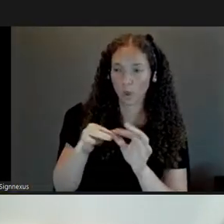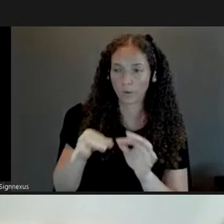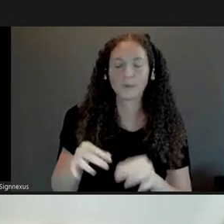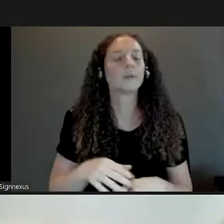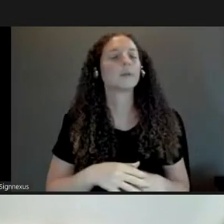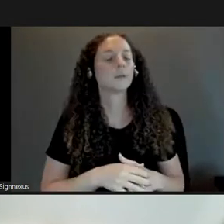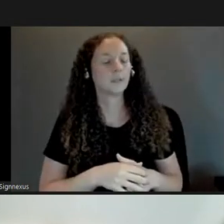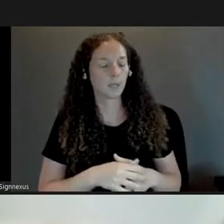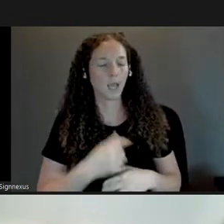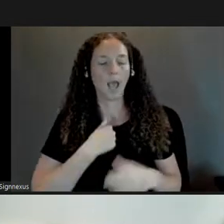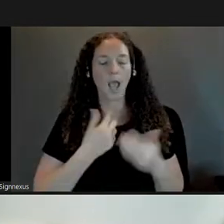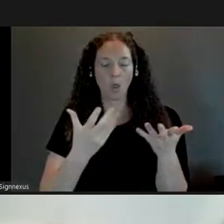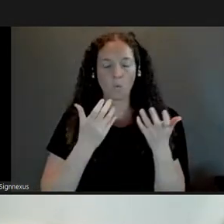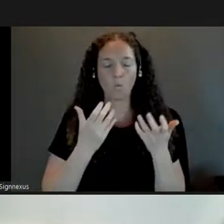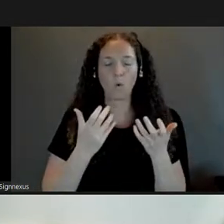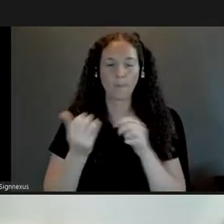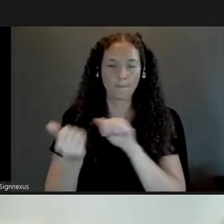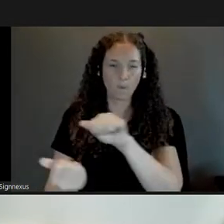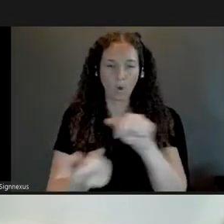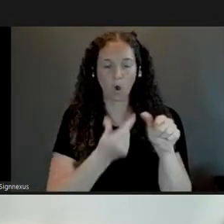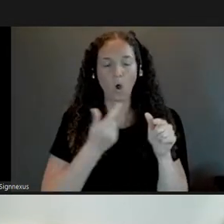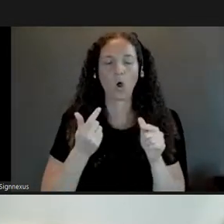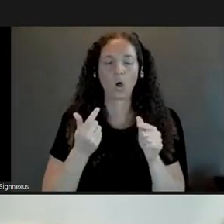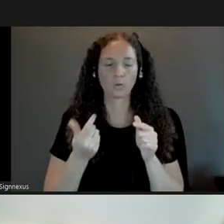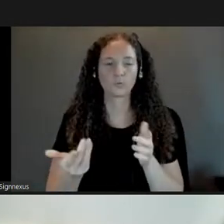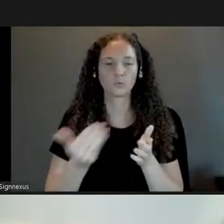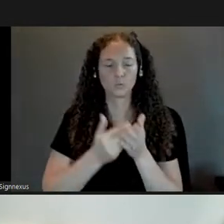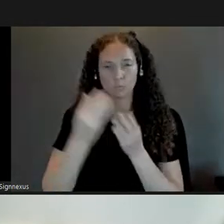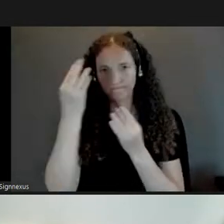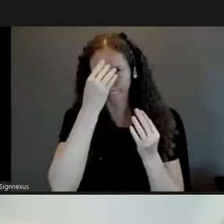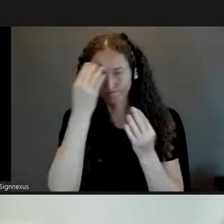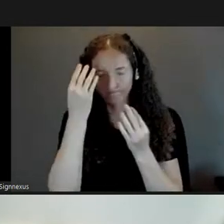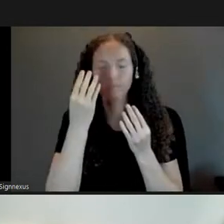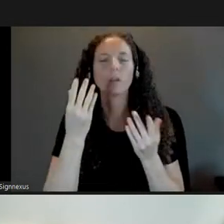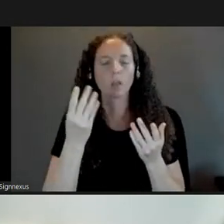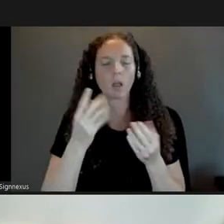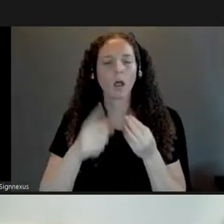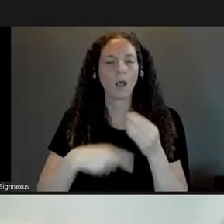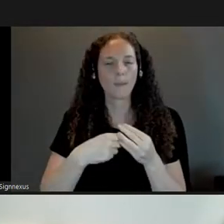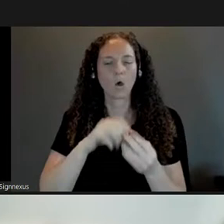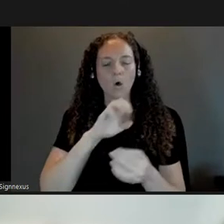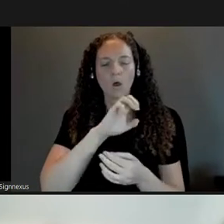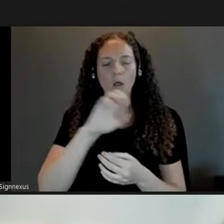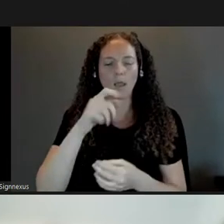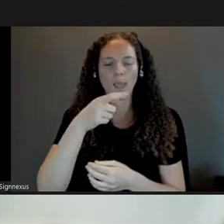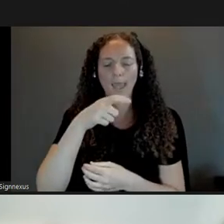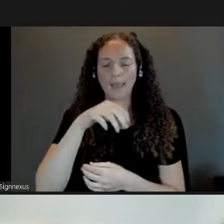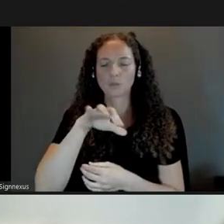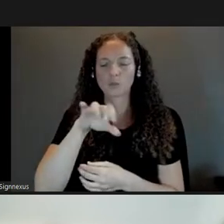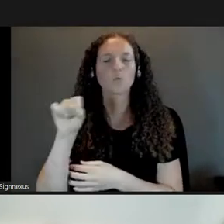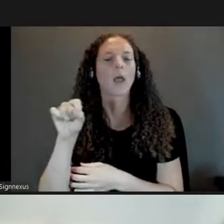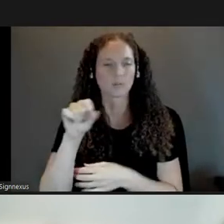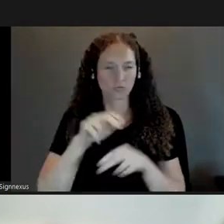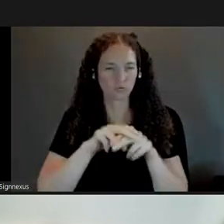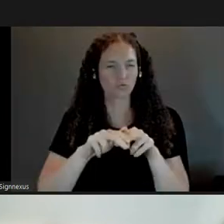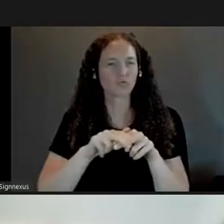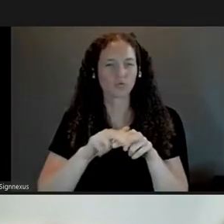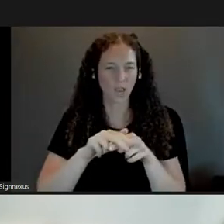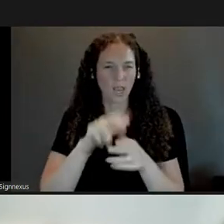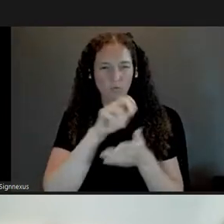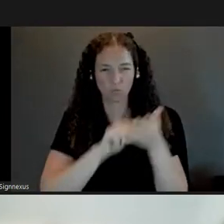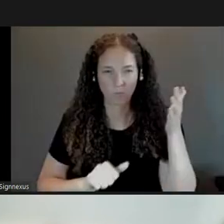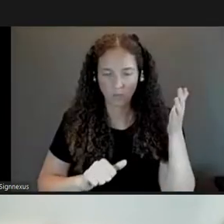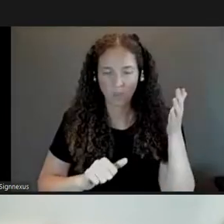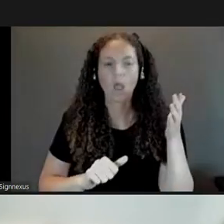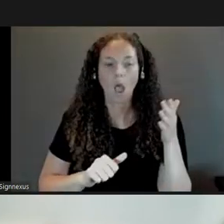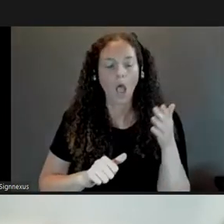really reconsider the removal of the express train lines and to reestablish more train